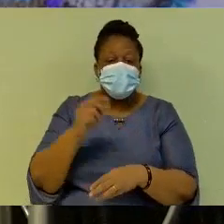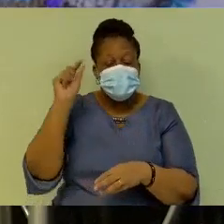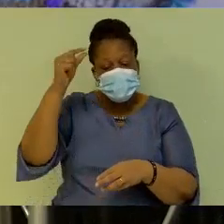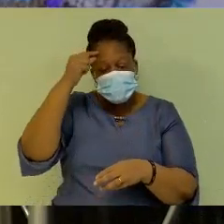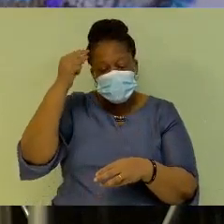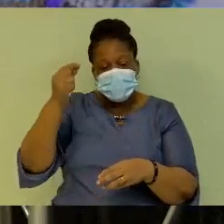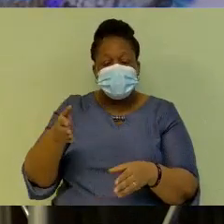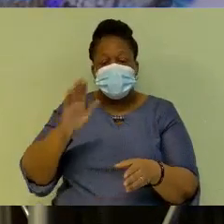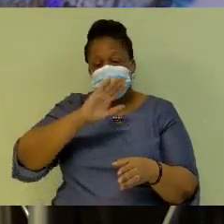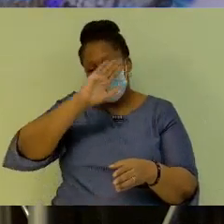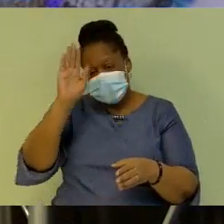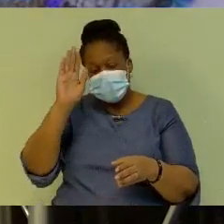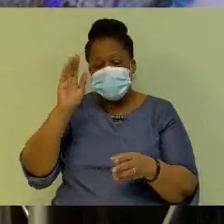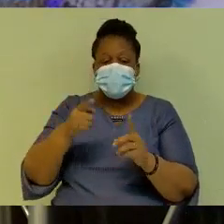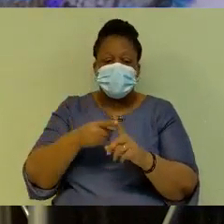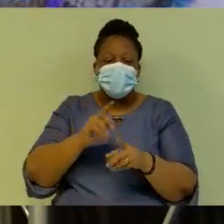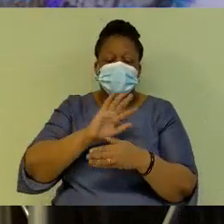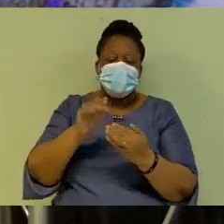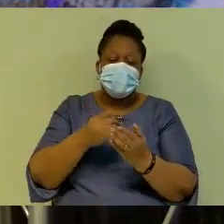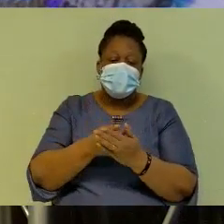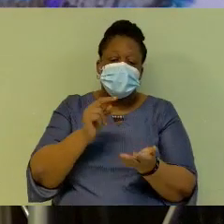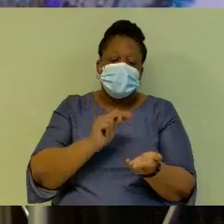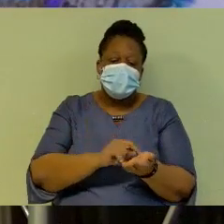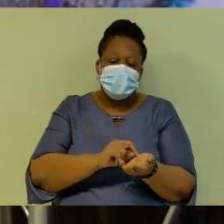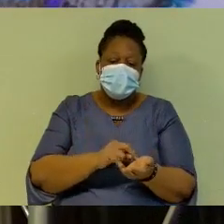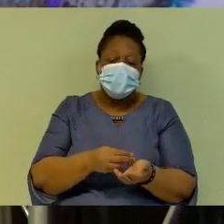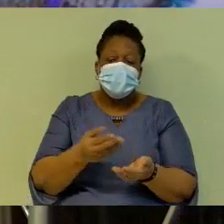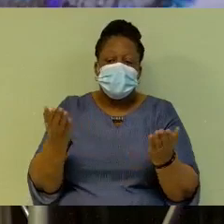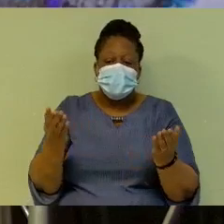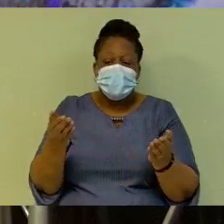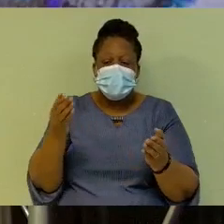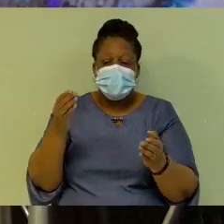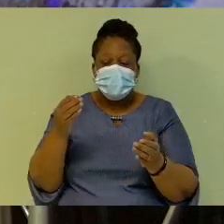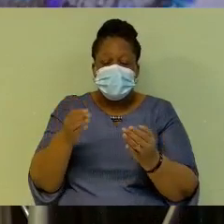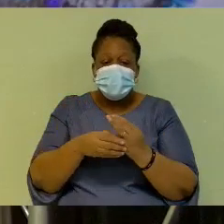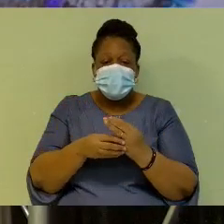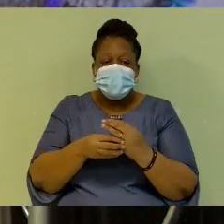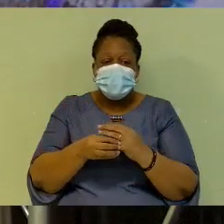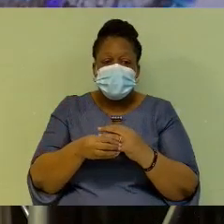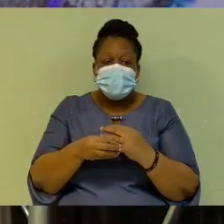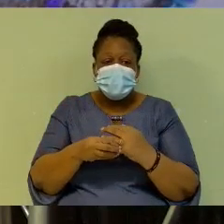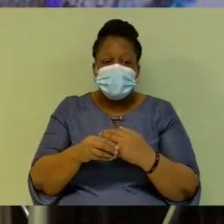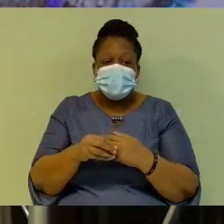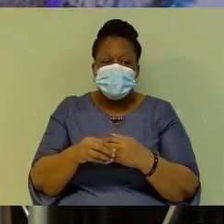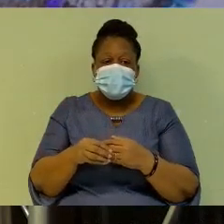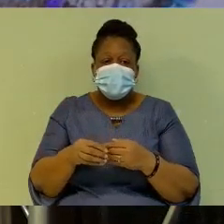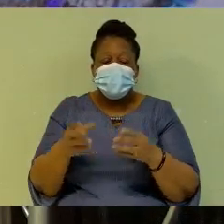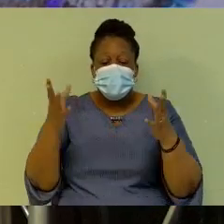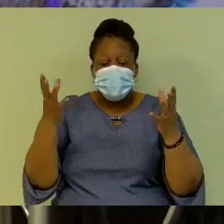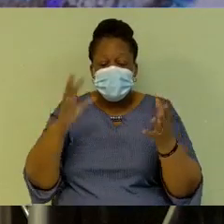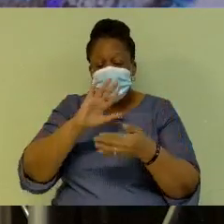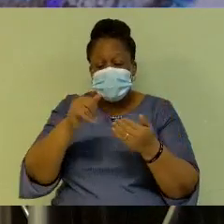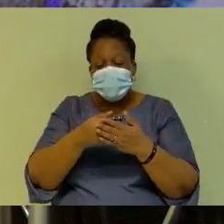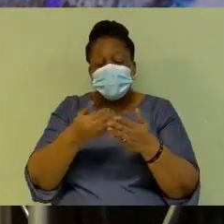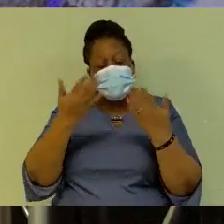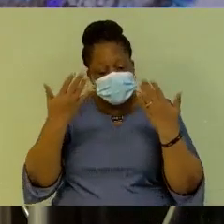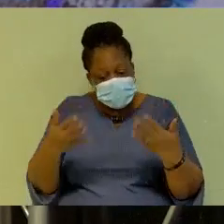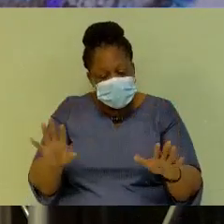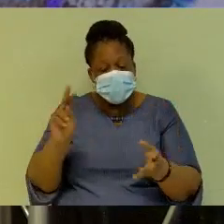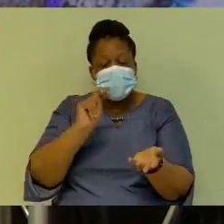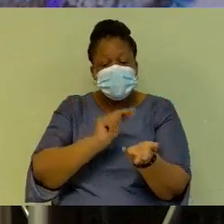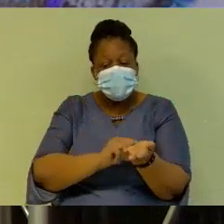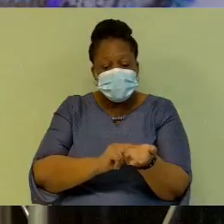of our nurses, be they practicing in the public or private sectors. We remember this time our retired nurses who have long